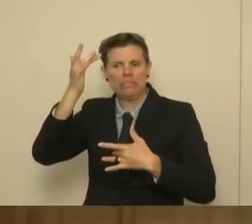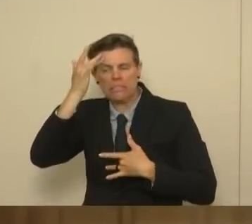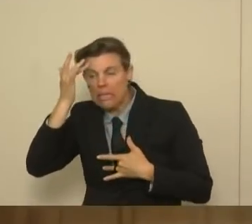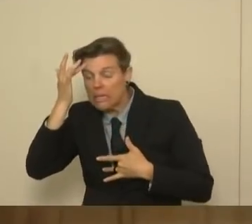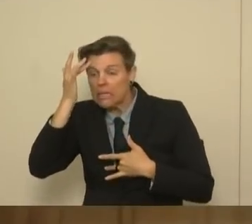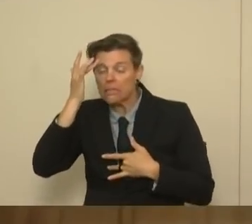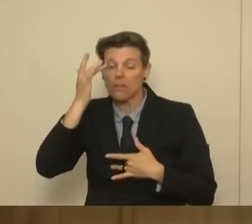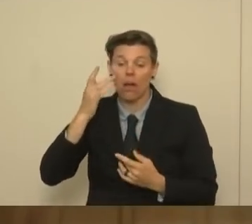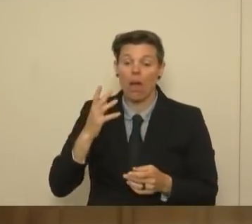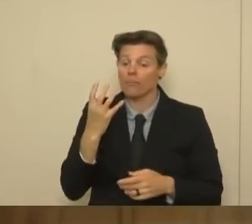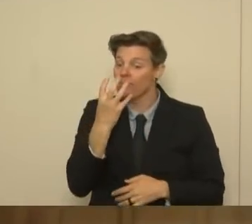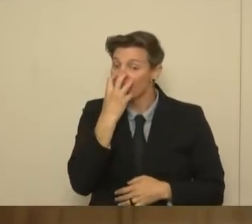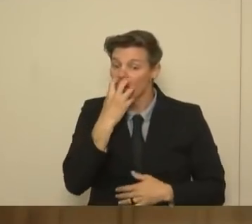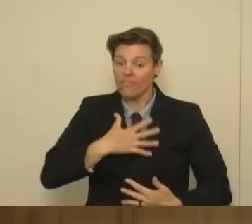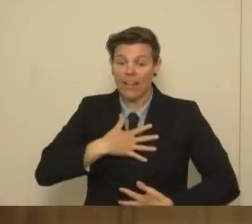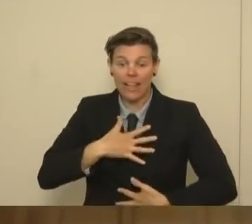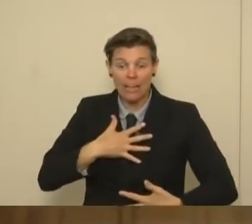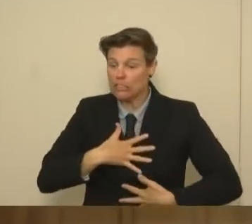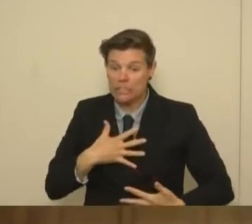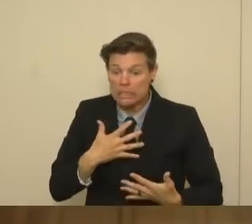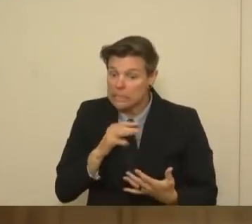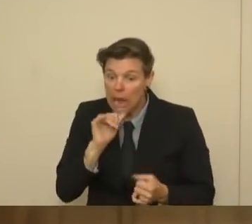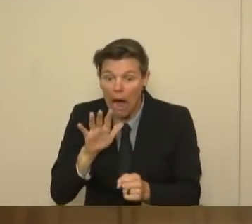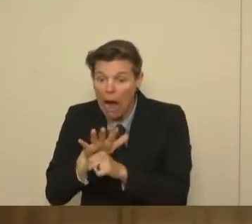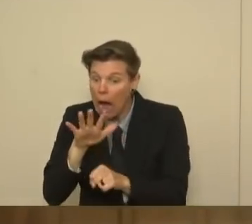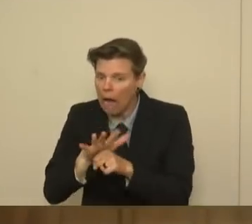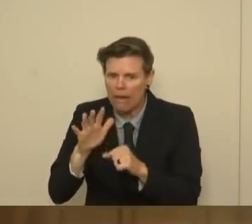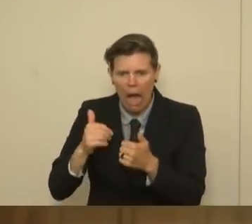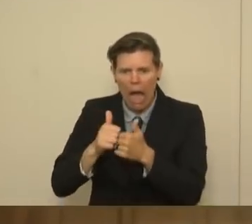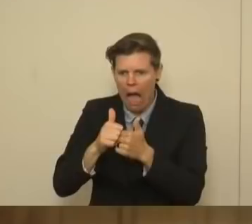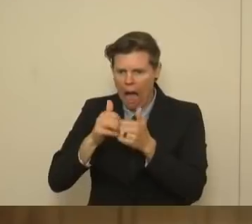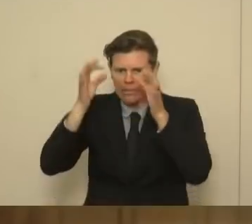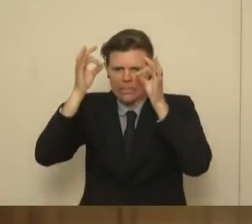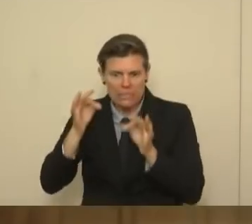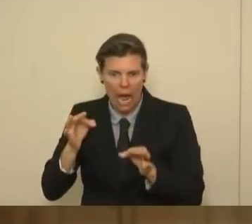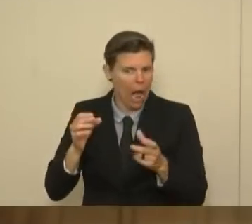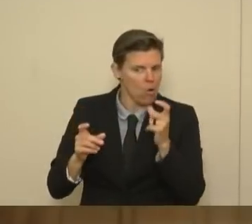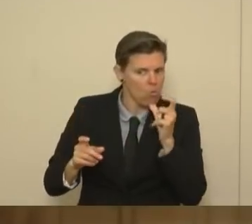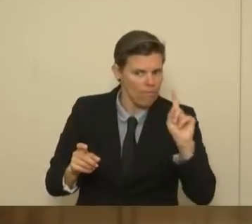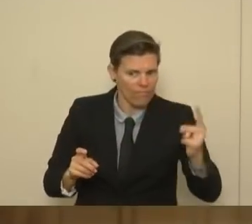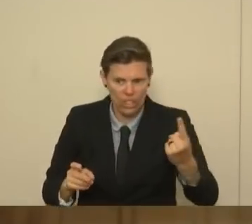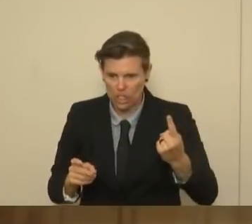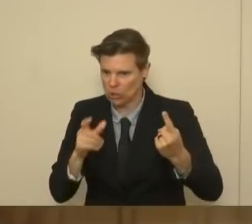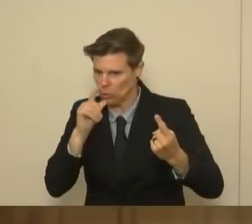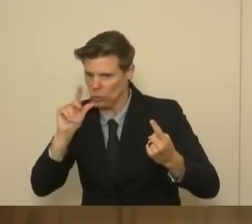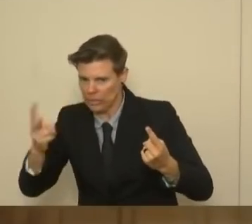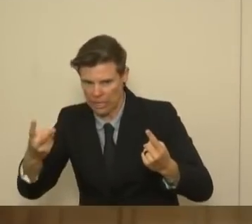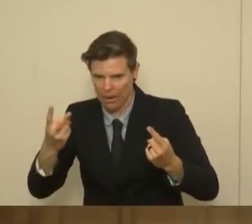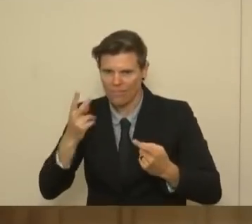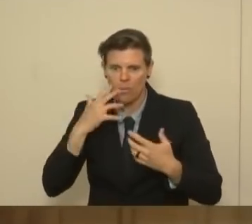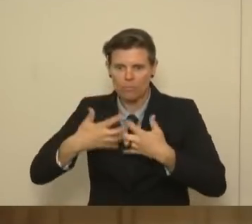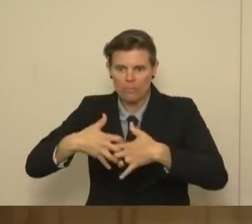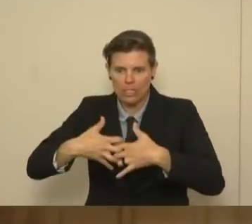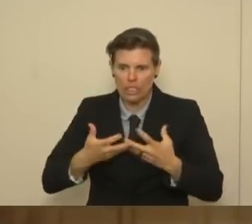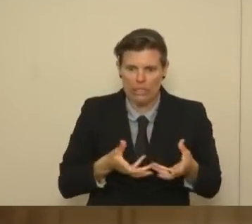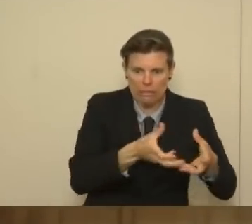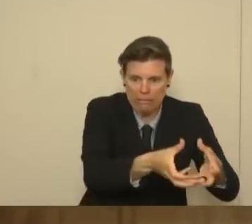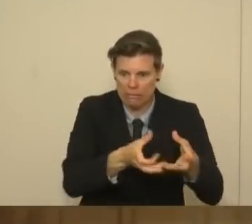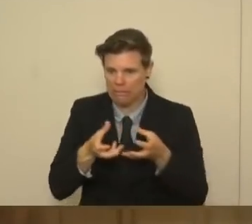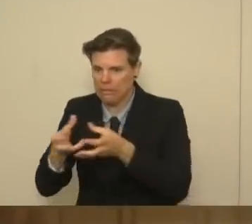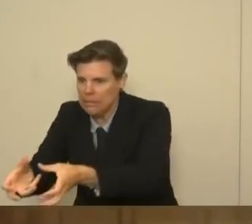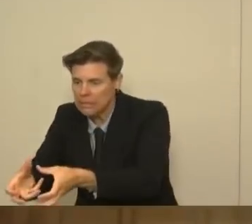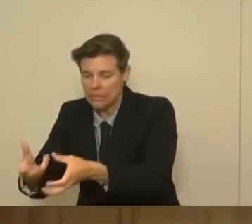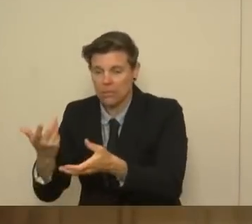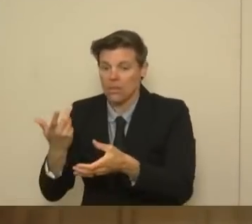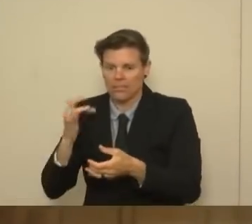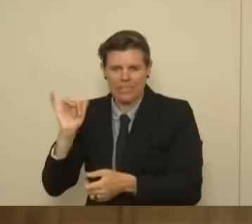the ethical and scientific and medical firepower in that group to sit down and advise